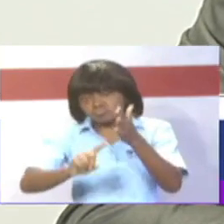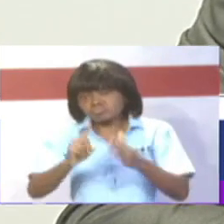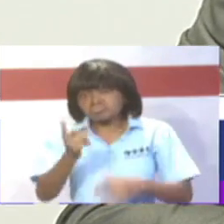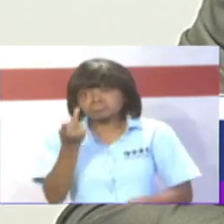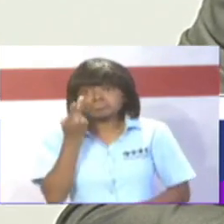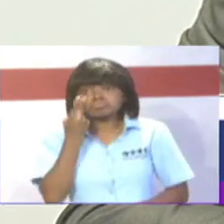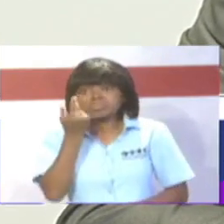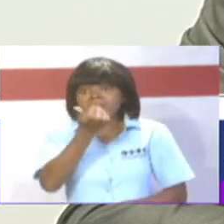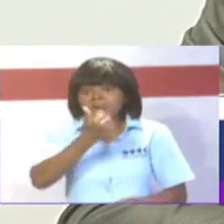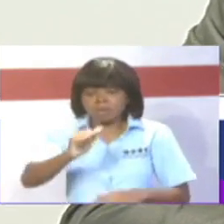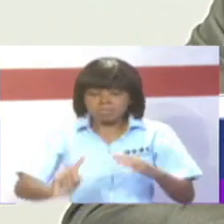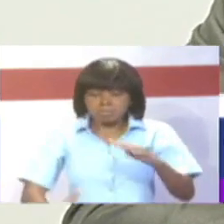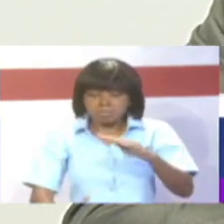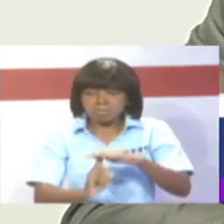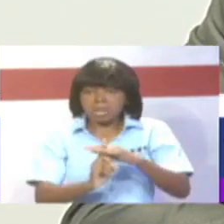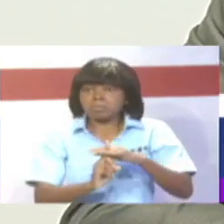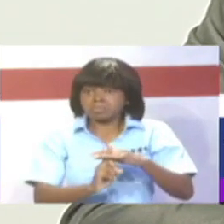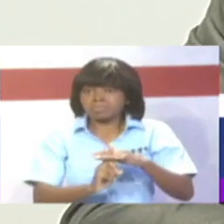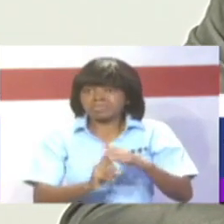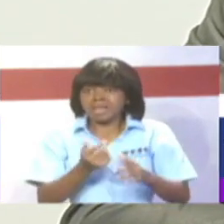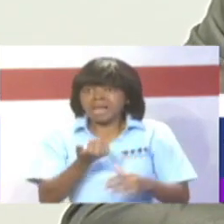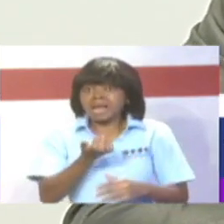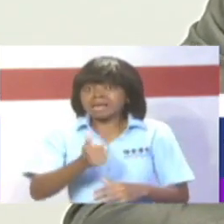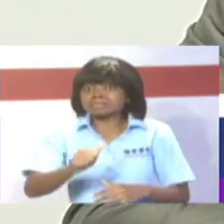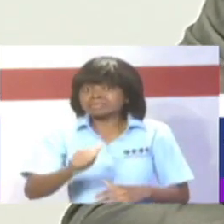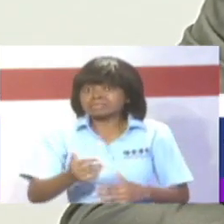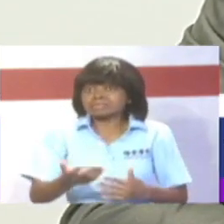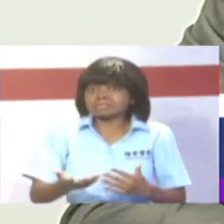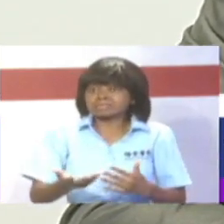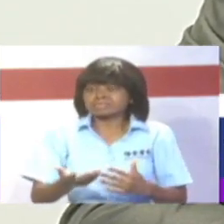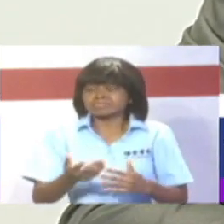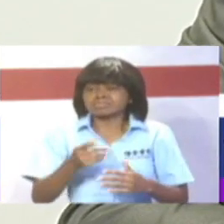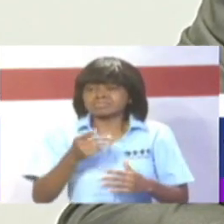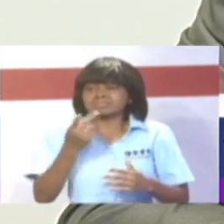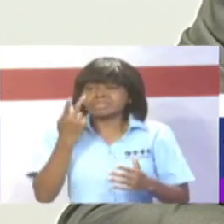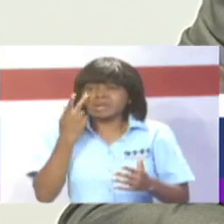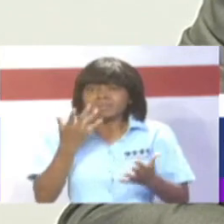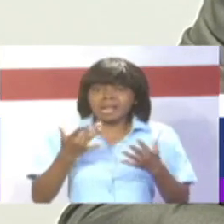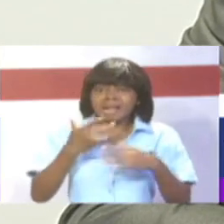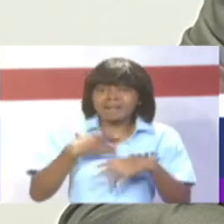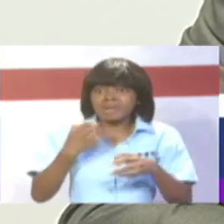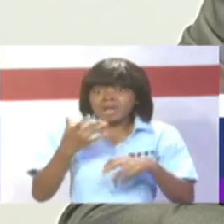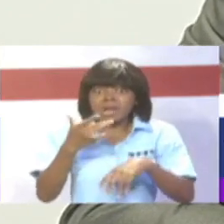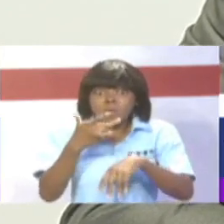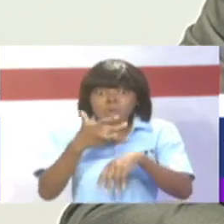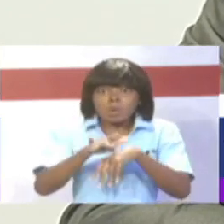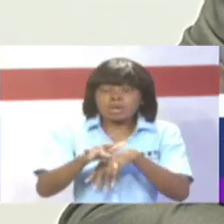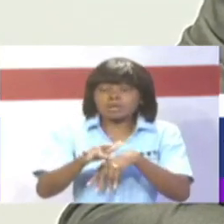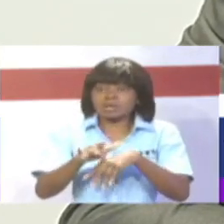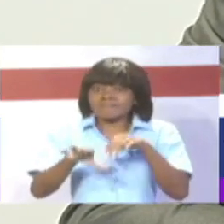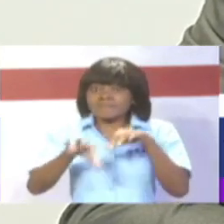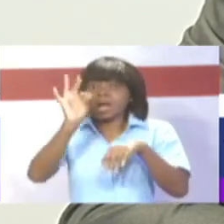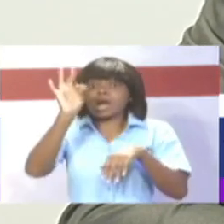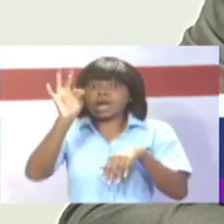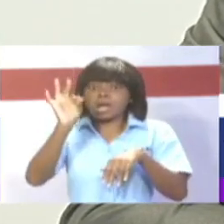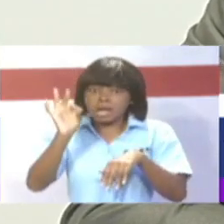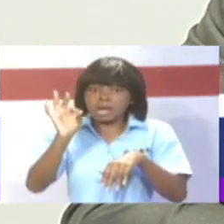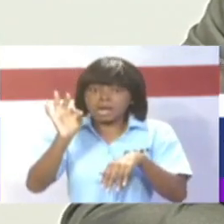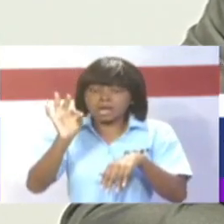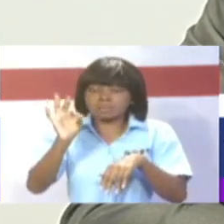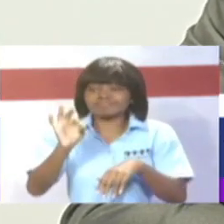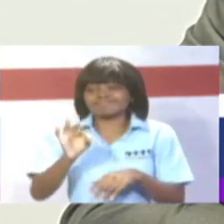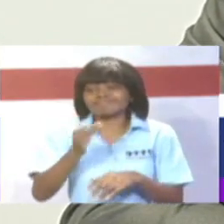have early, because as Dr. LeBlanc would be able to tell you, the earlier you diagnose via screening, the better your chances